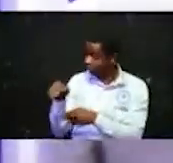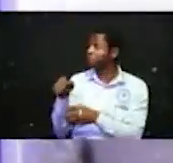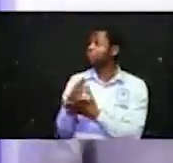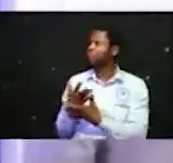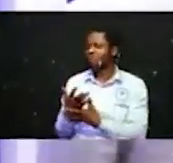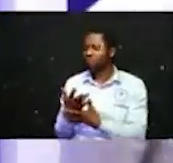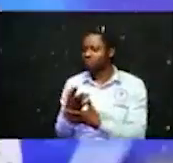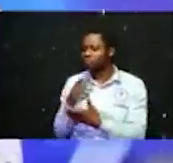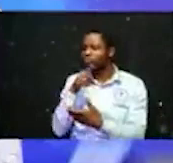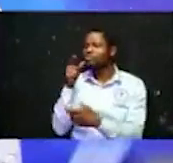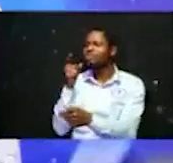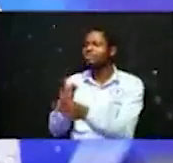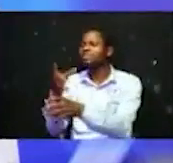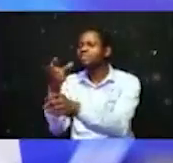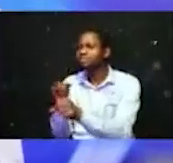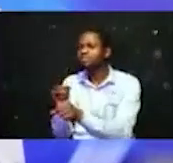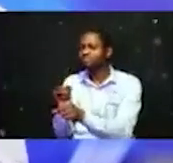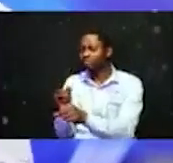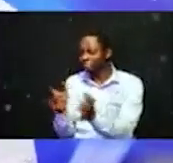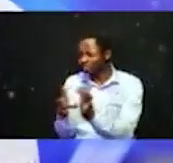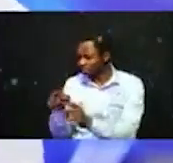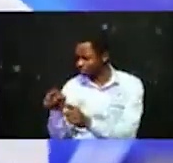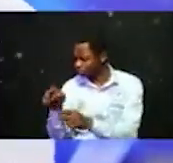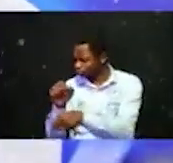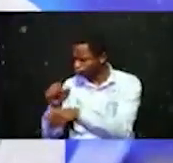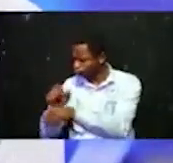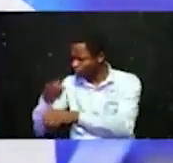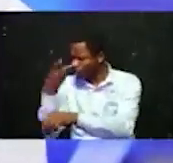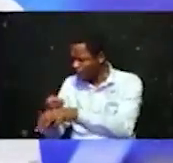he did not just receive it, but he worked at it. He